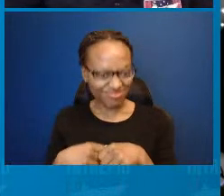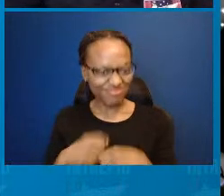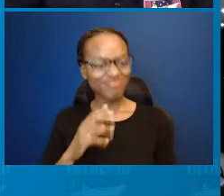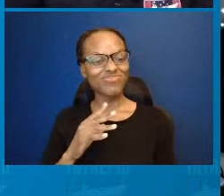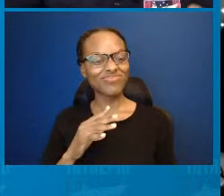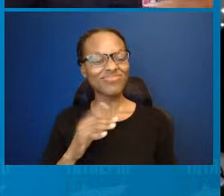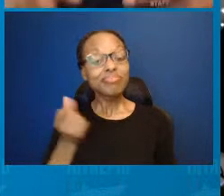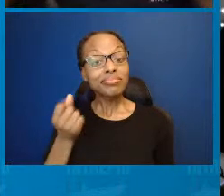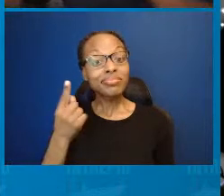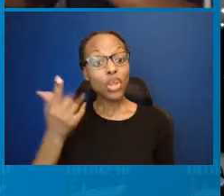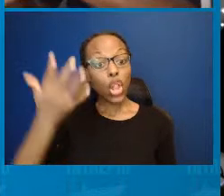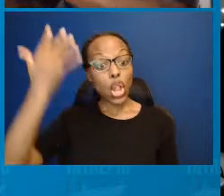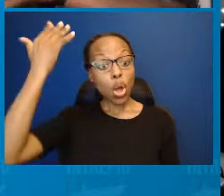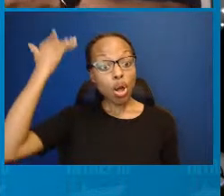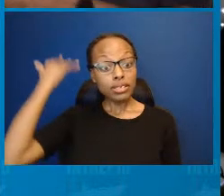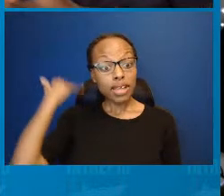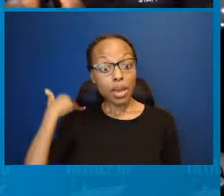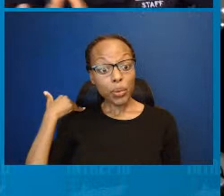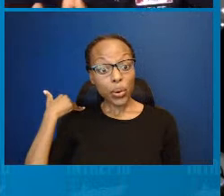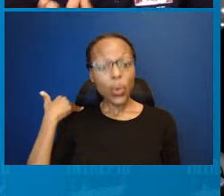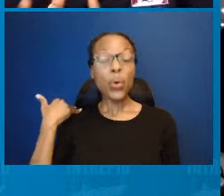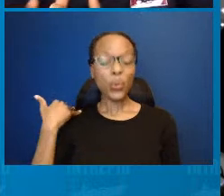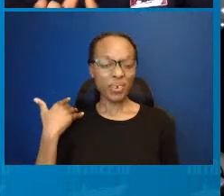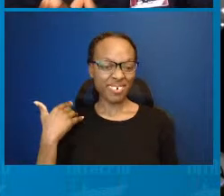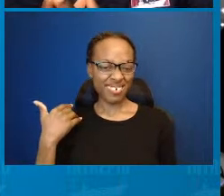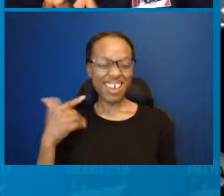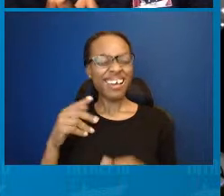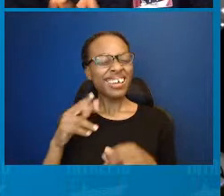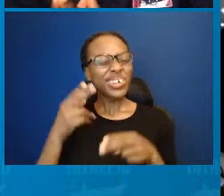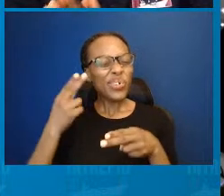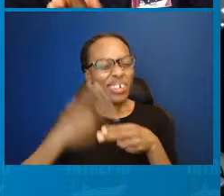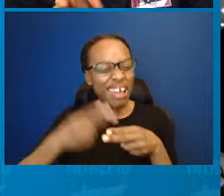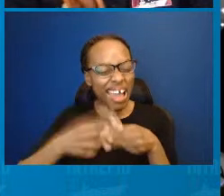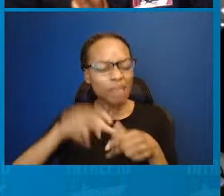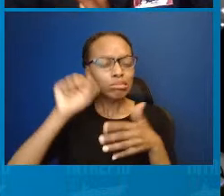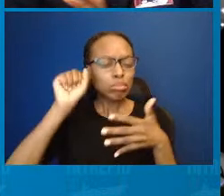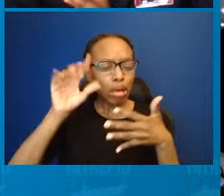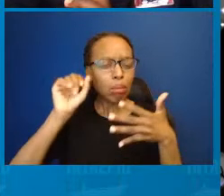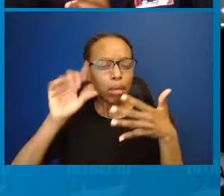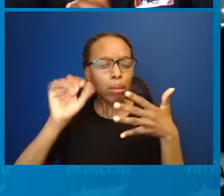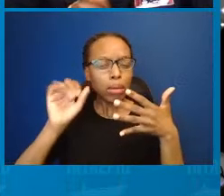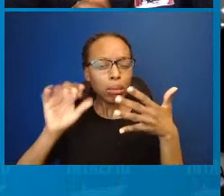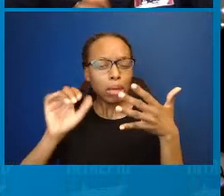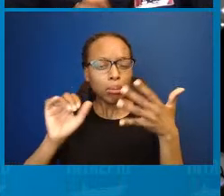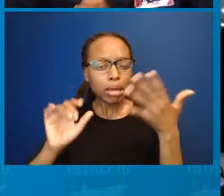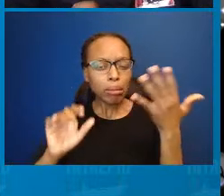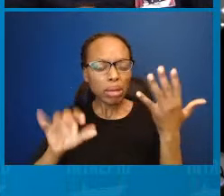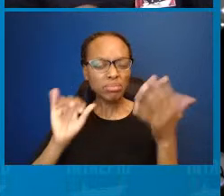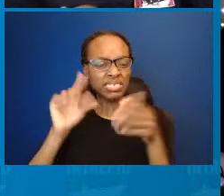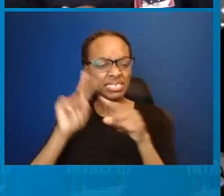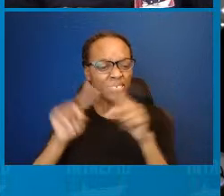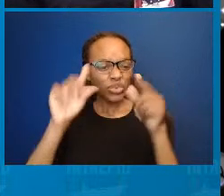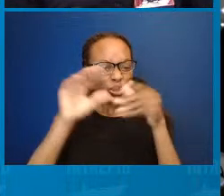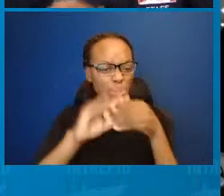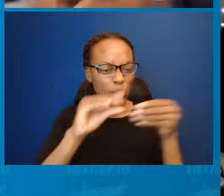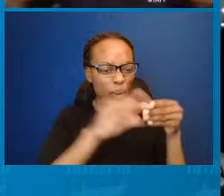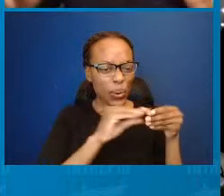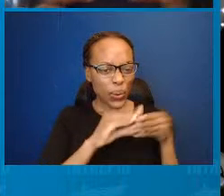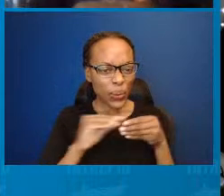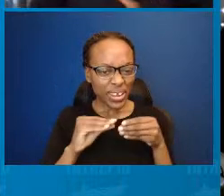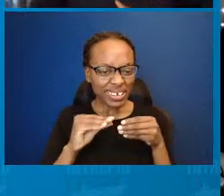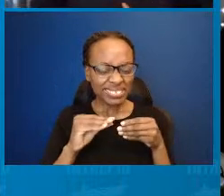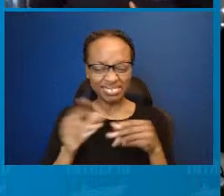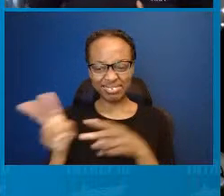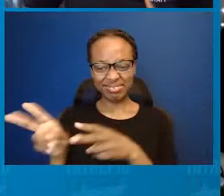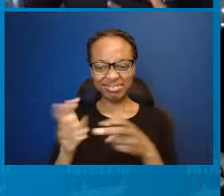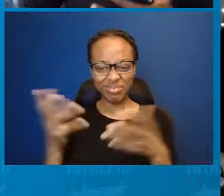stories, but sometimes they told them specifically to tell a lesson. And we call these myths, right? These